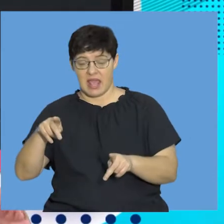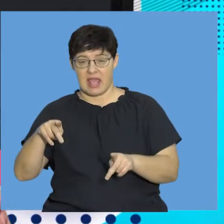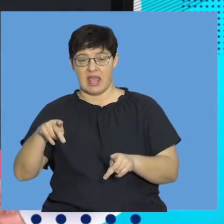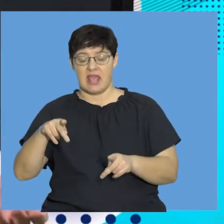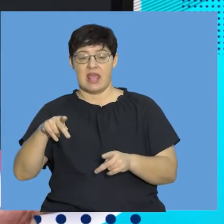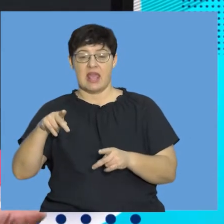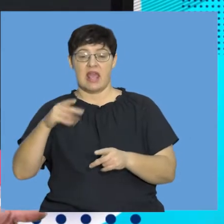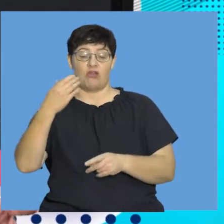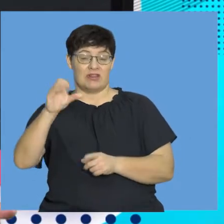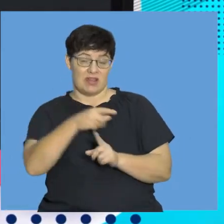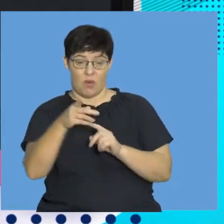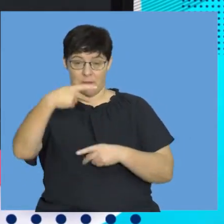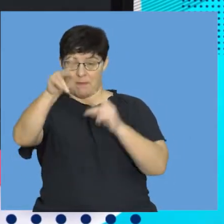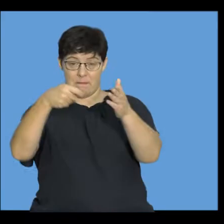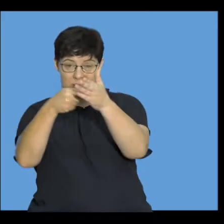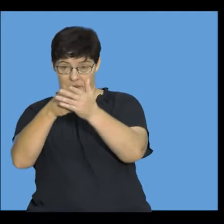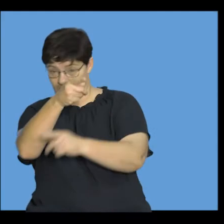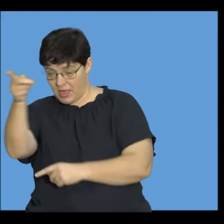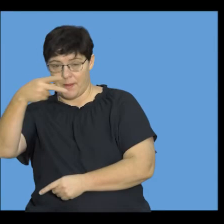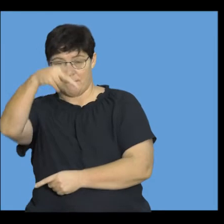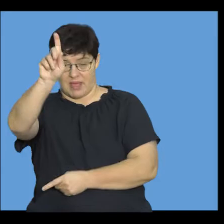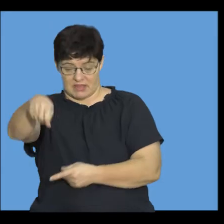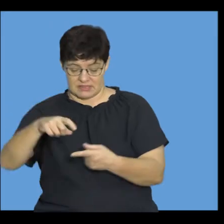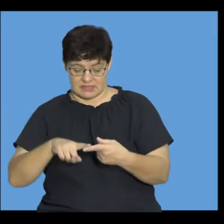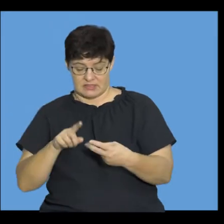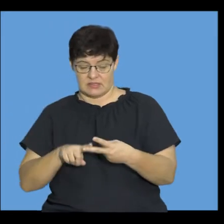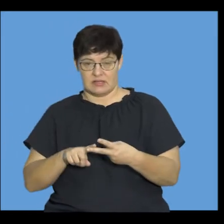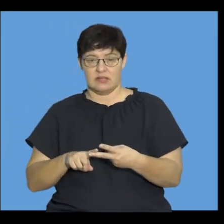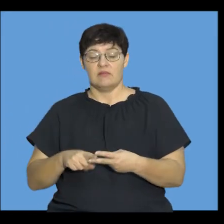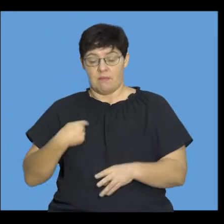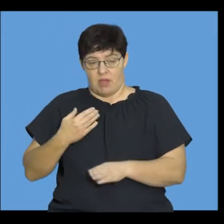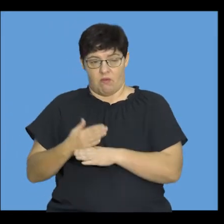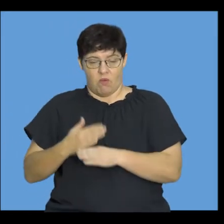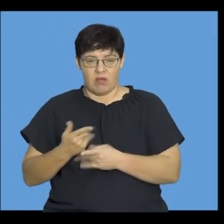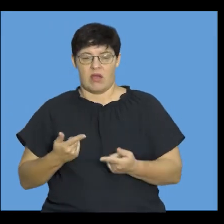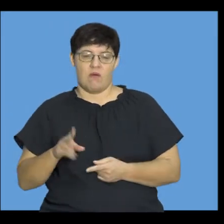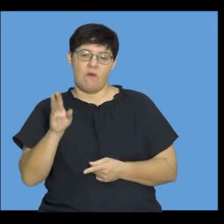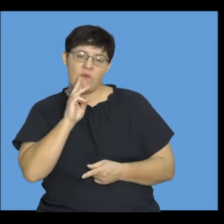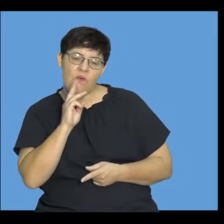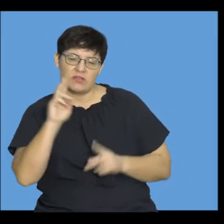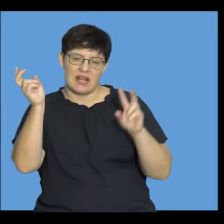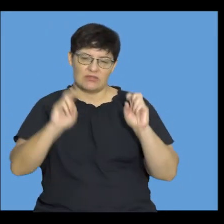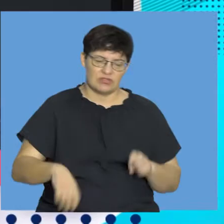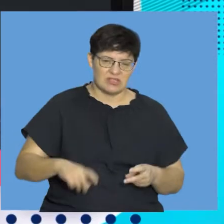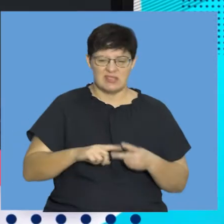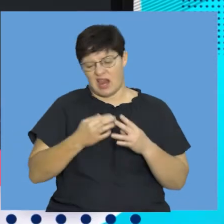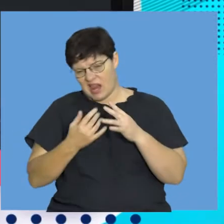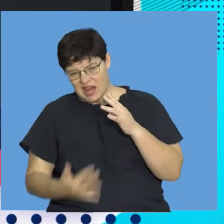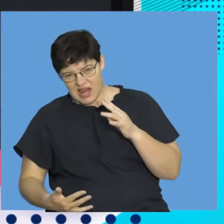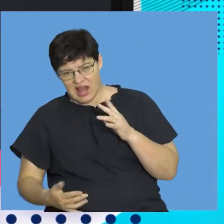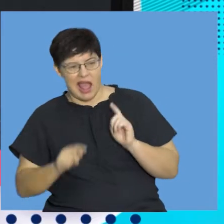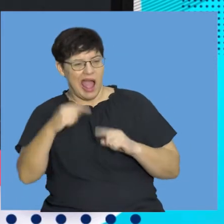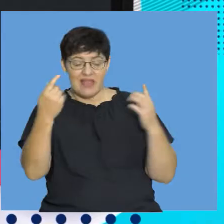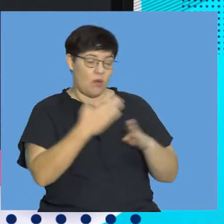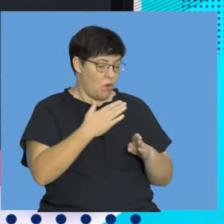for the goods that you are buying from them. You have to pay your operating expenses like water and electricity and all